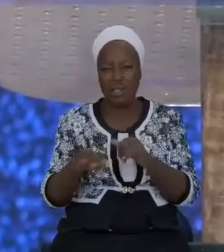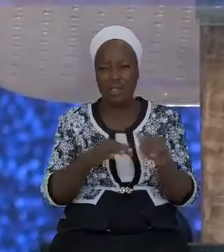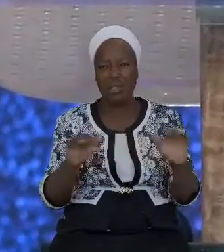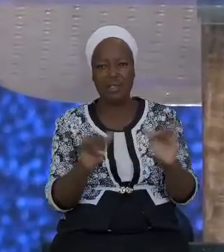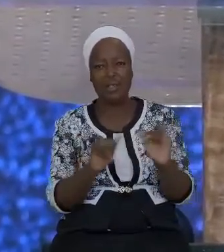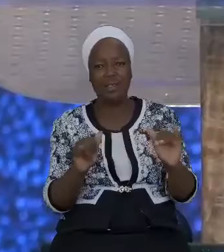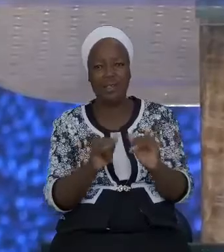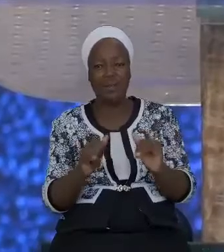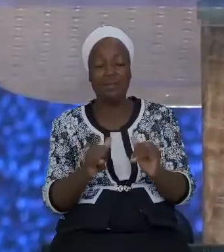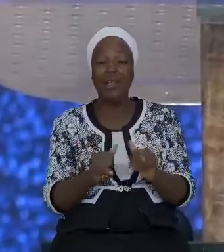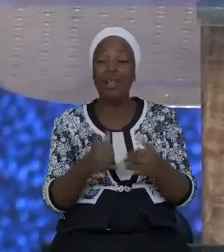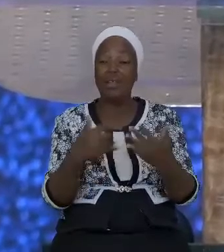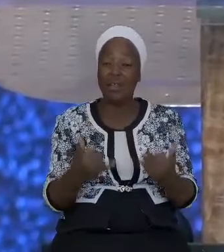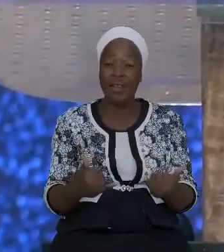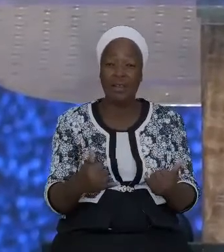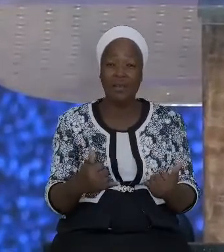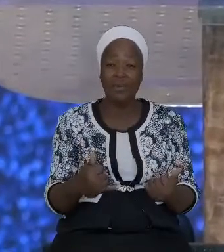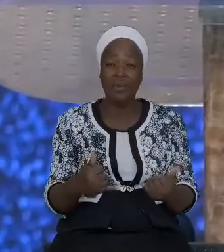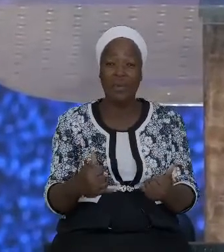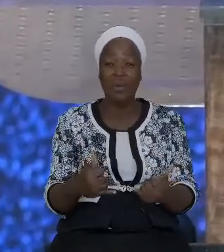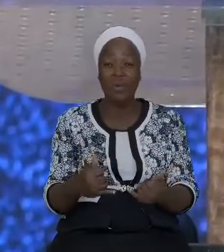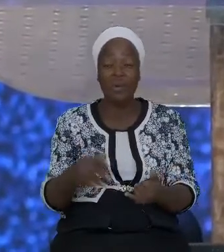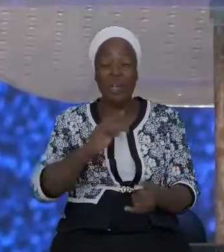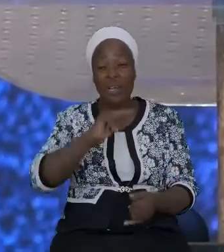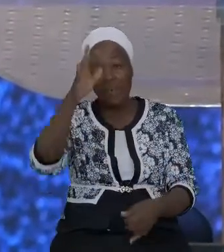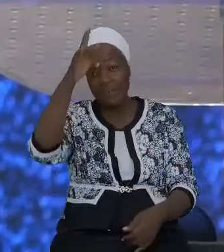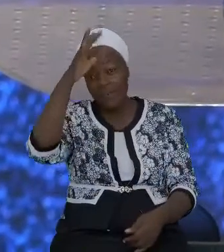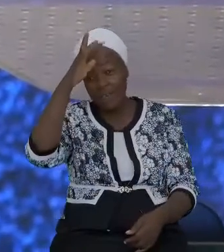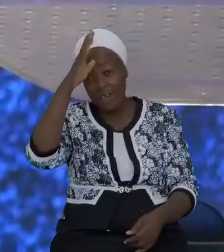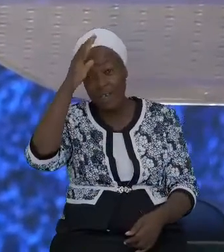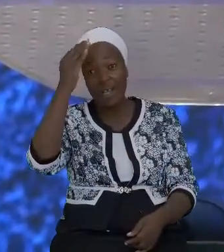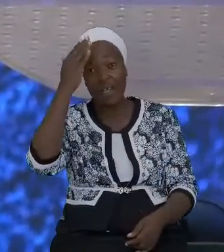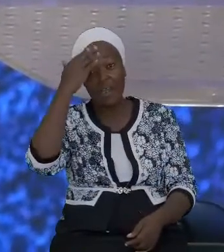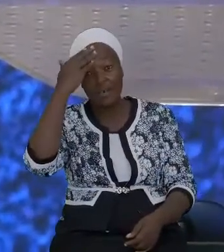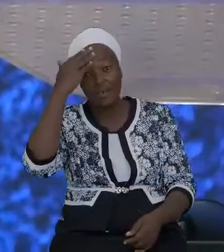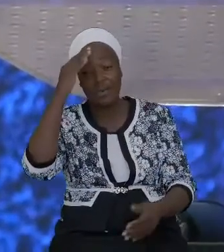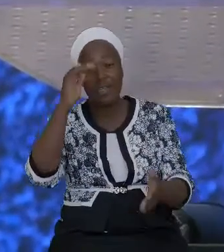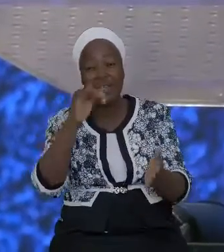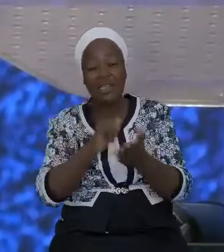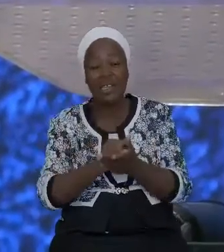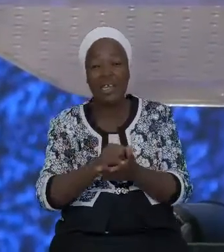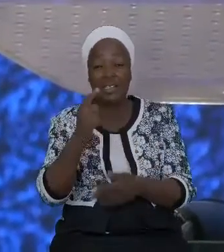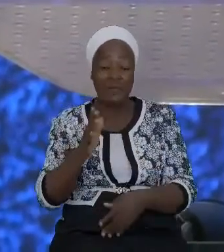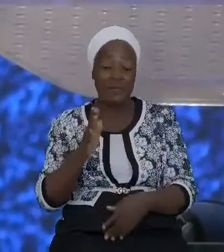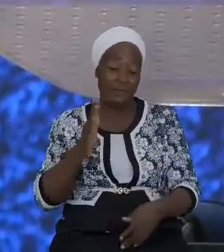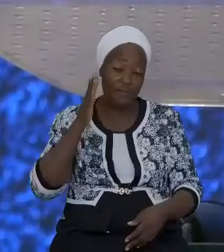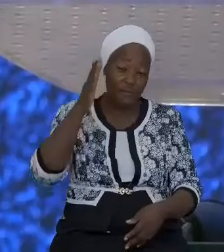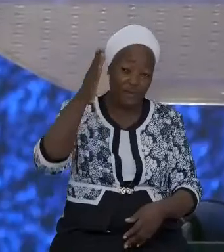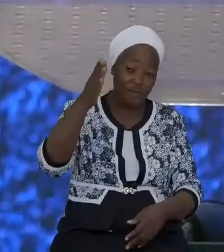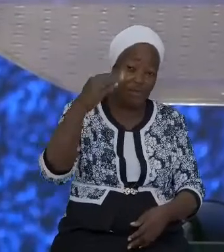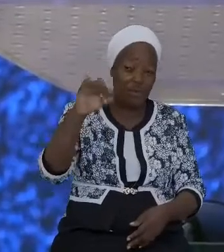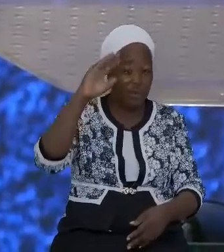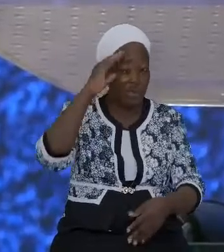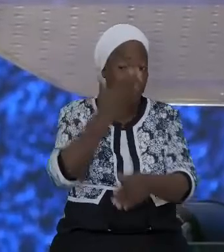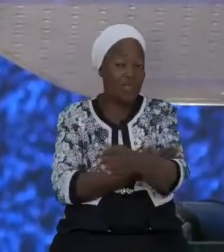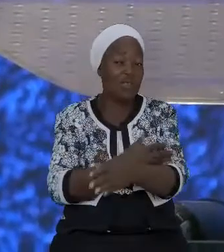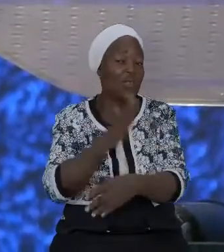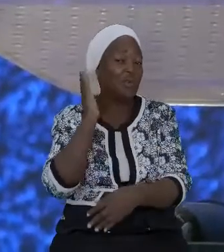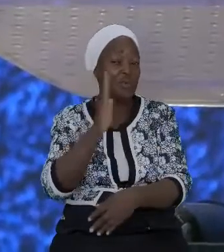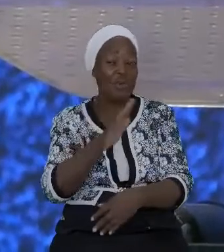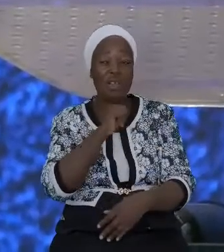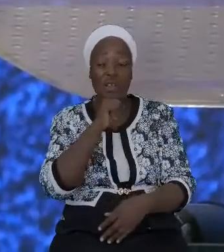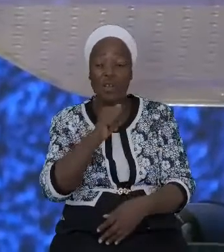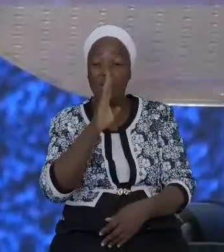father realized that my future would be endangered. So before the next